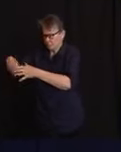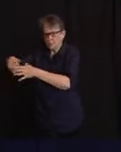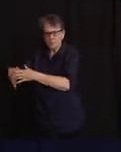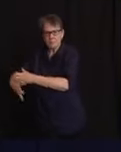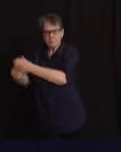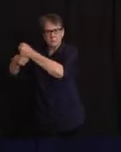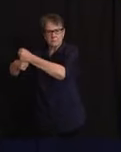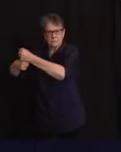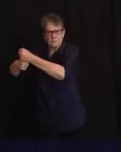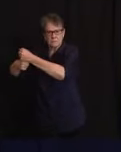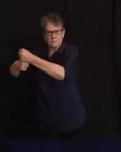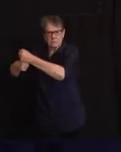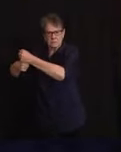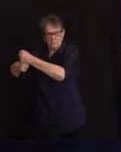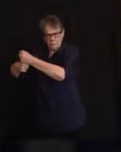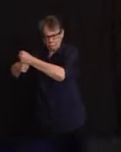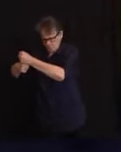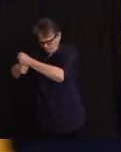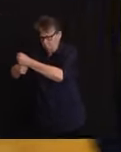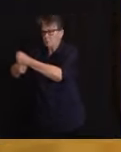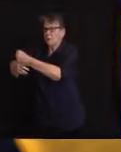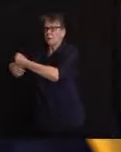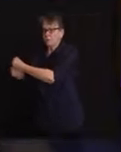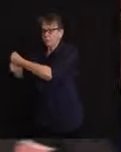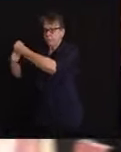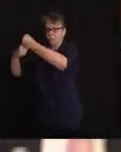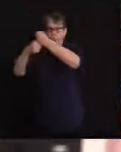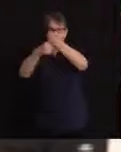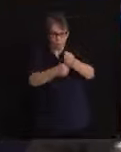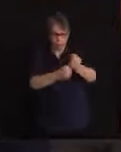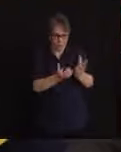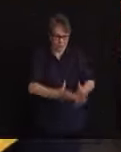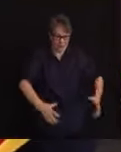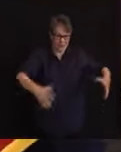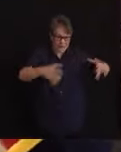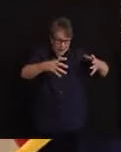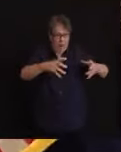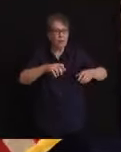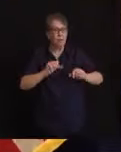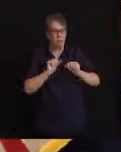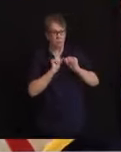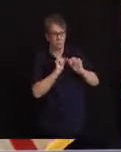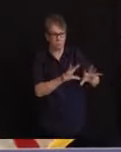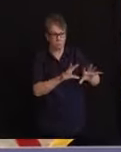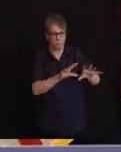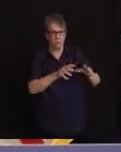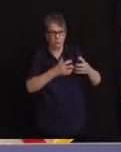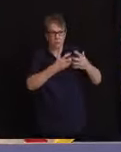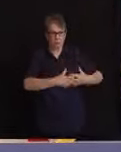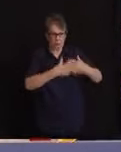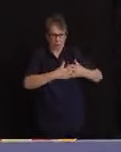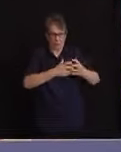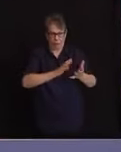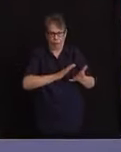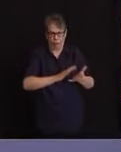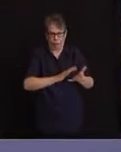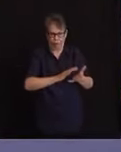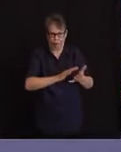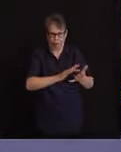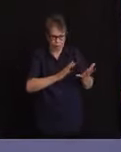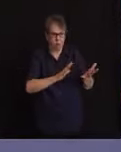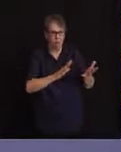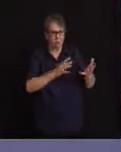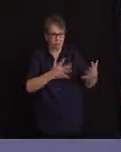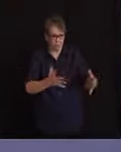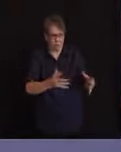days. I did not on Google mobility, but I know the team did, and I know there were an uncomfortable amount of